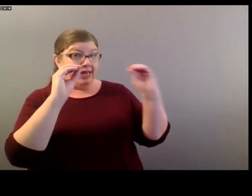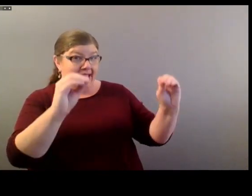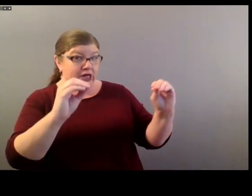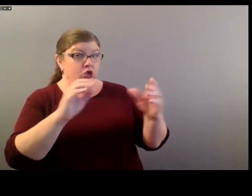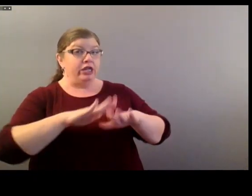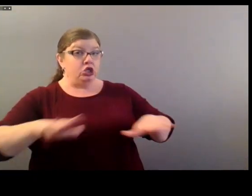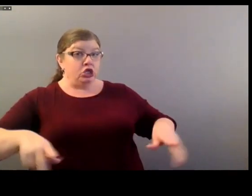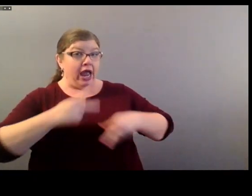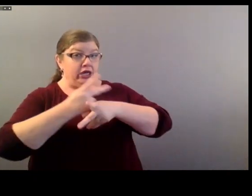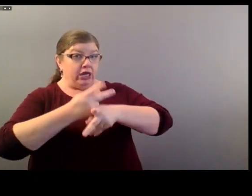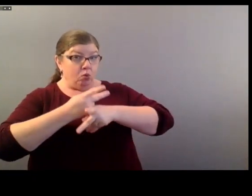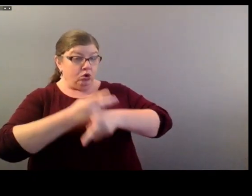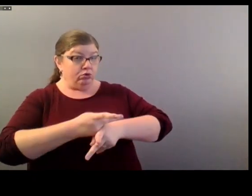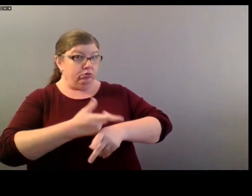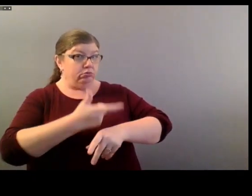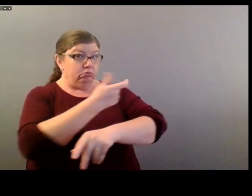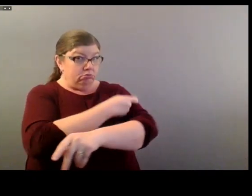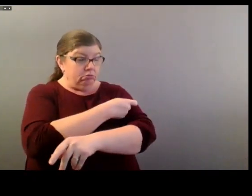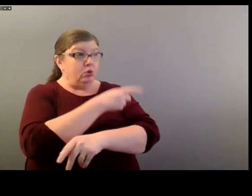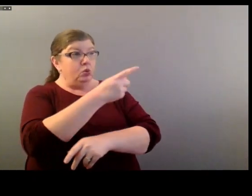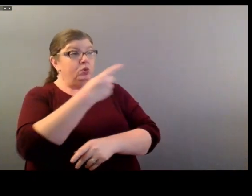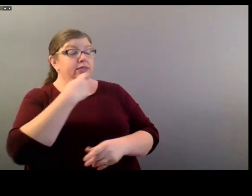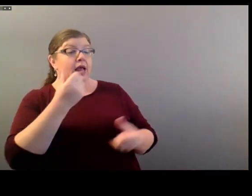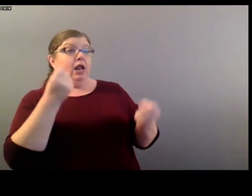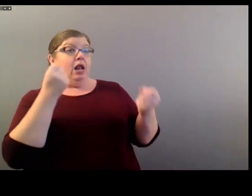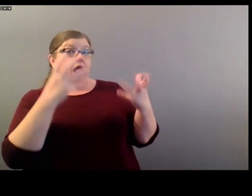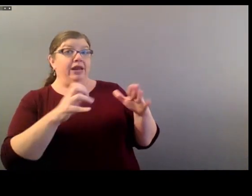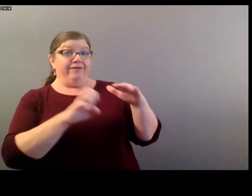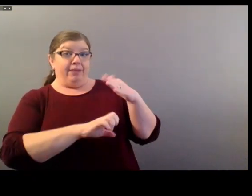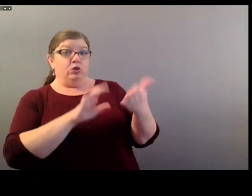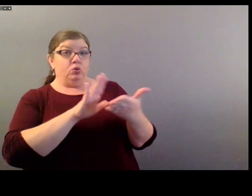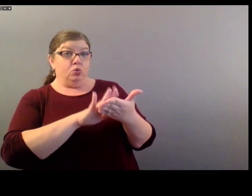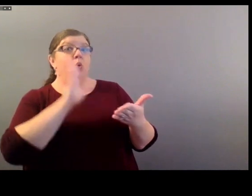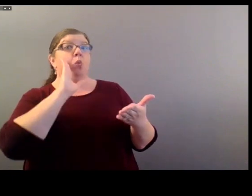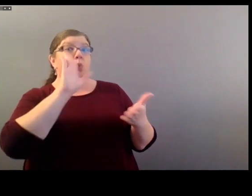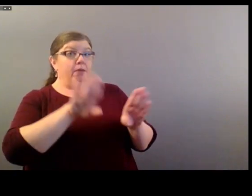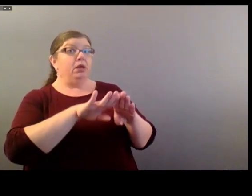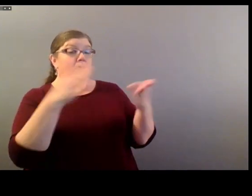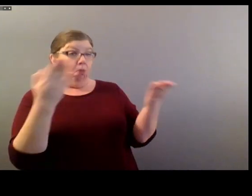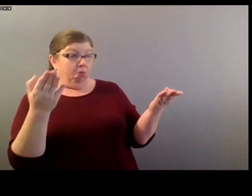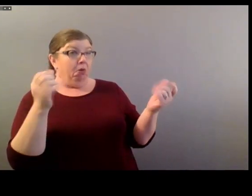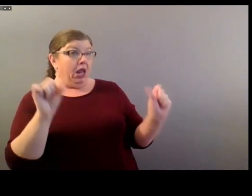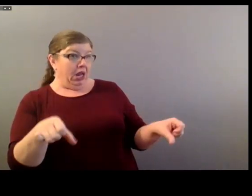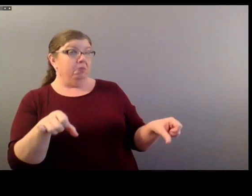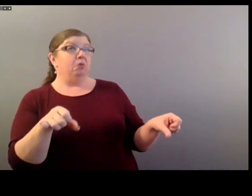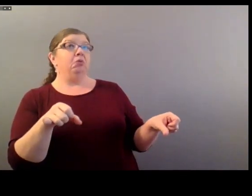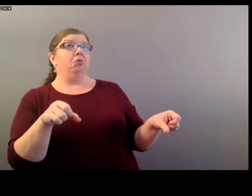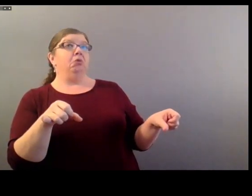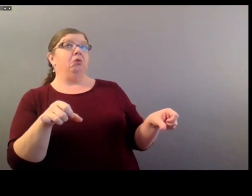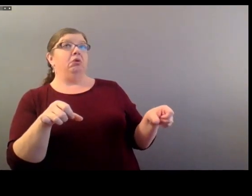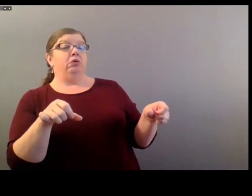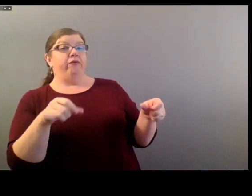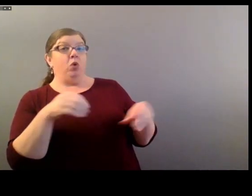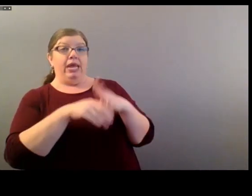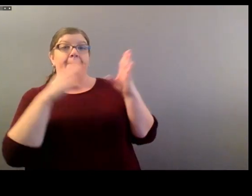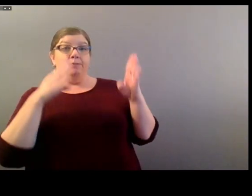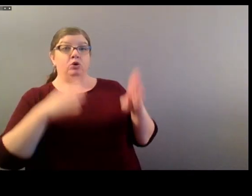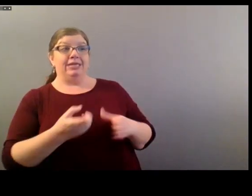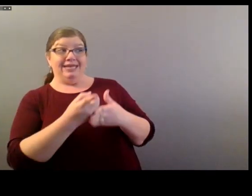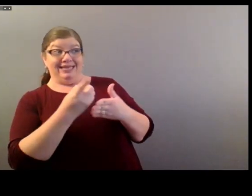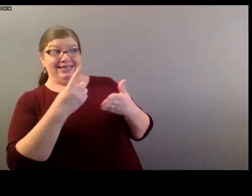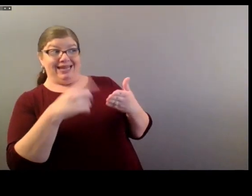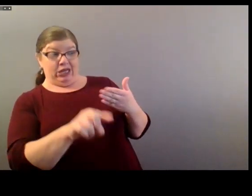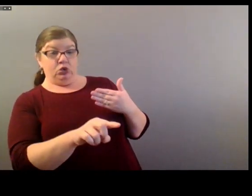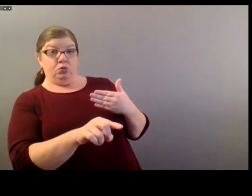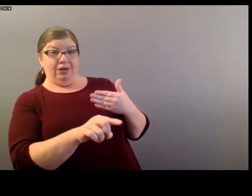workers. So like you said, a lot of elementary schools will be able to reopen for in-person learning next week. But